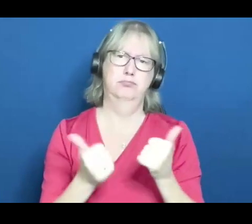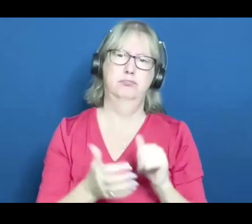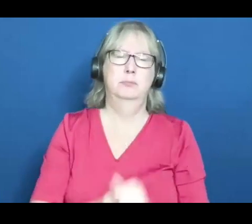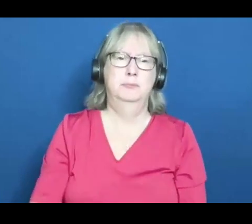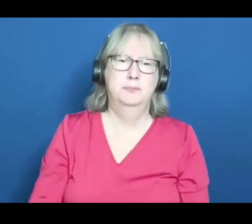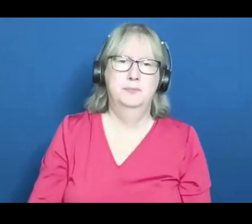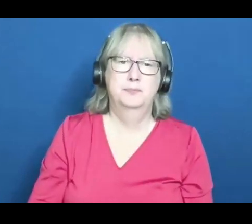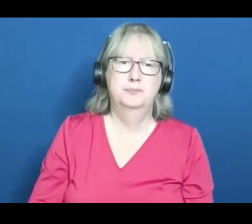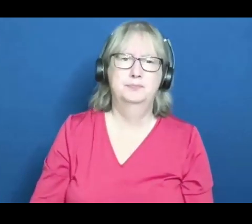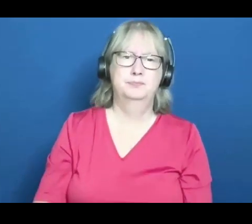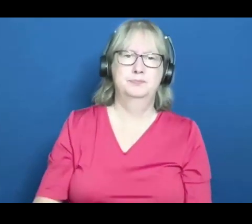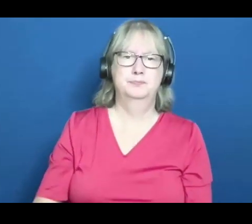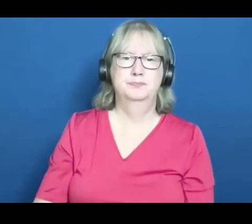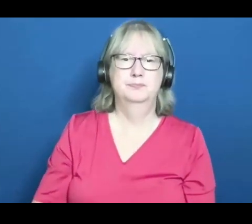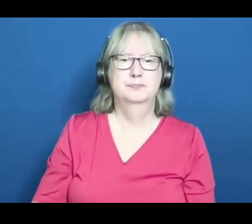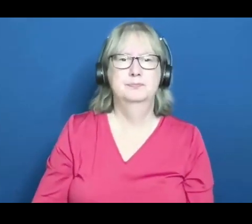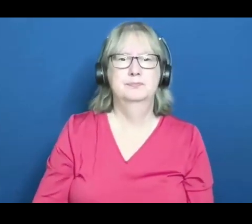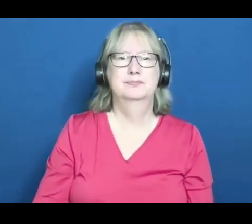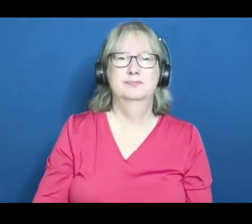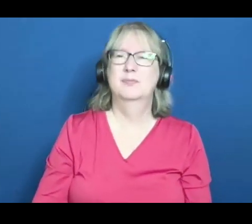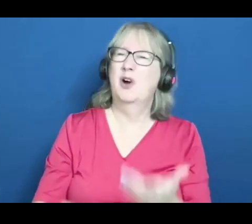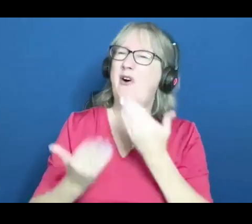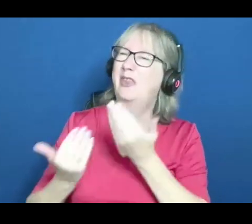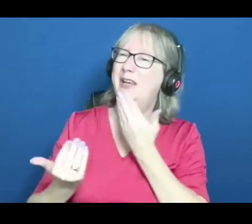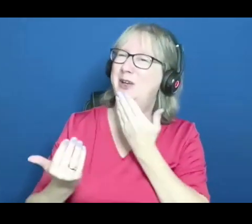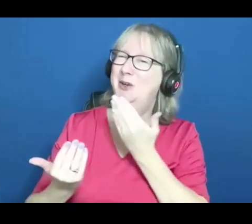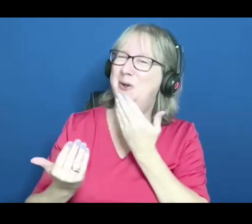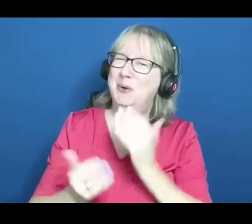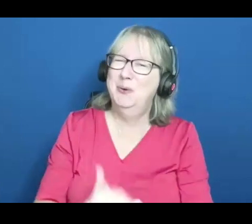joke there, Paul, without you getting involved. Yeah, thank you.